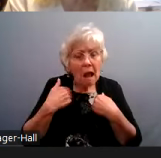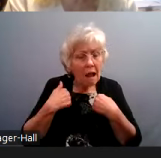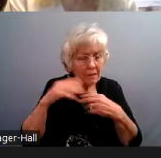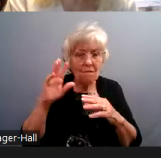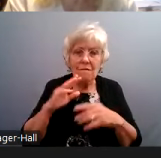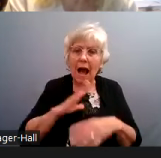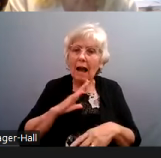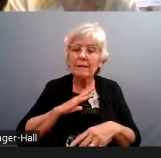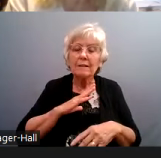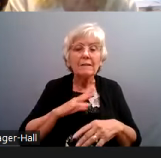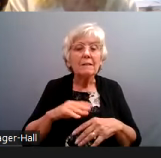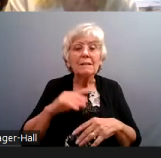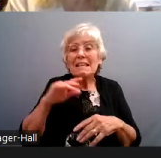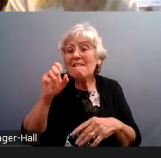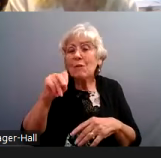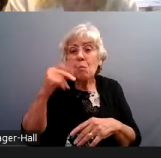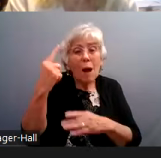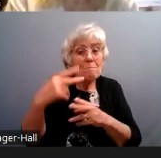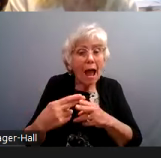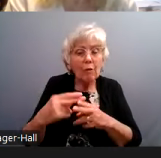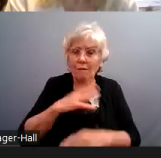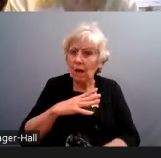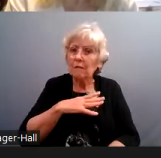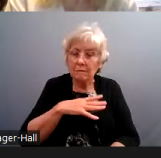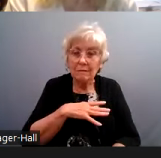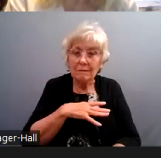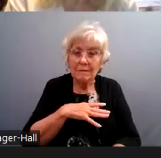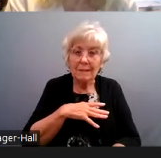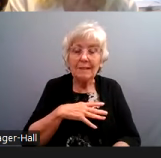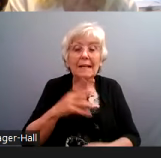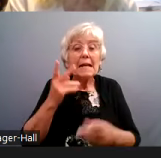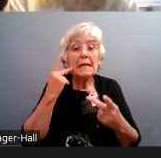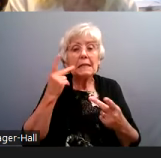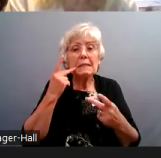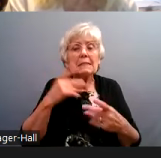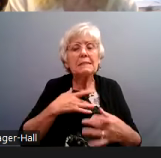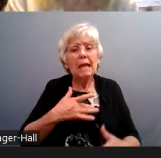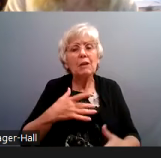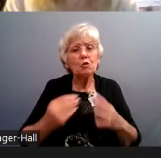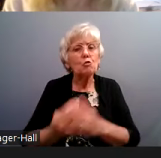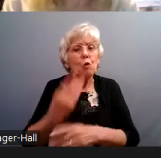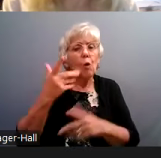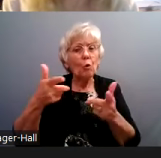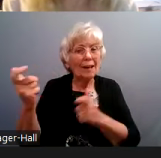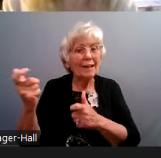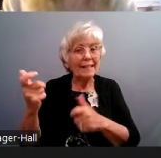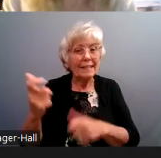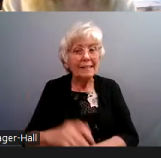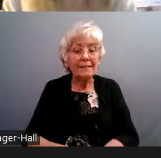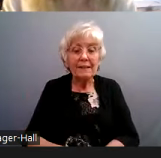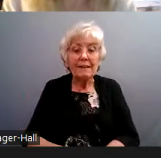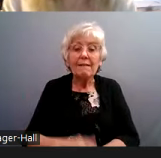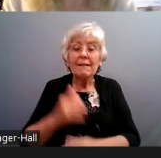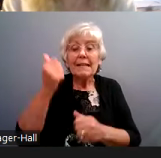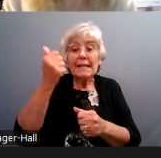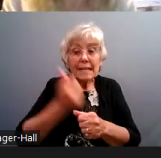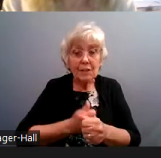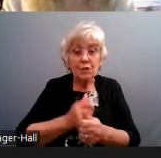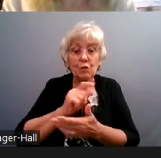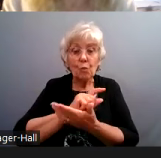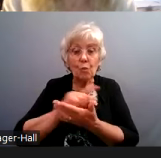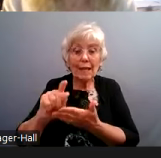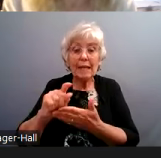And so because we're mostly dealing with kittens and they tend to grow pretty quickly, you know, each week that we have, we